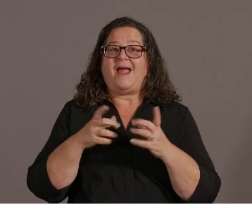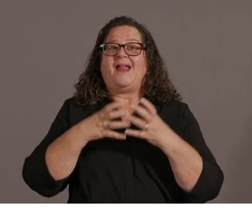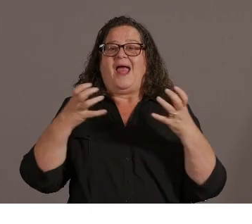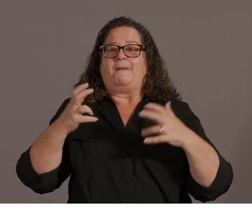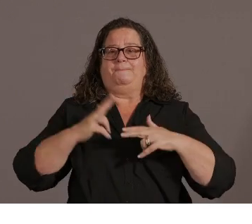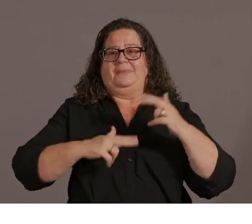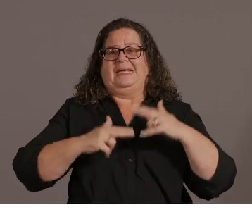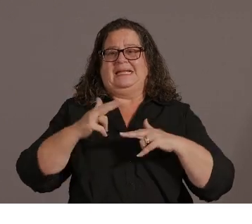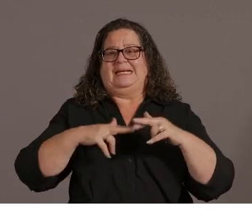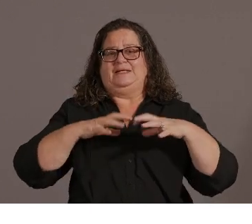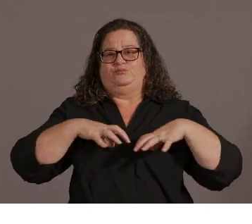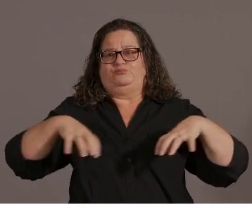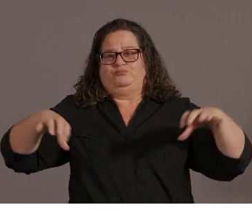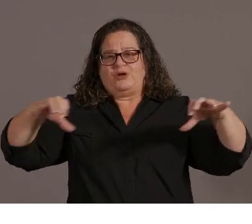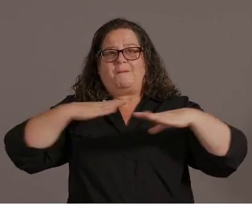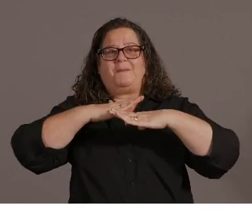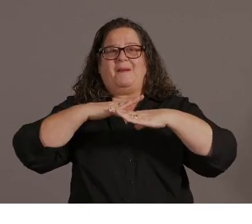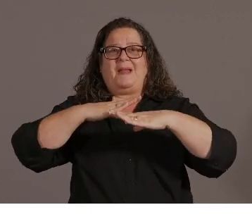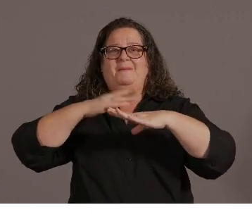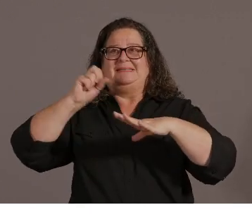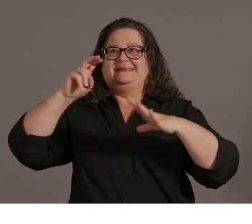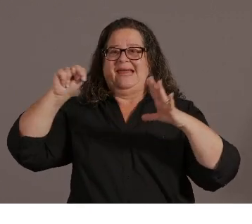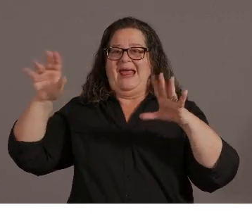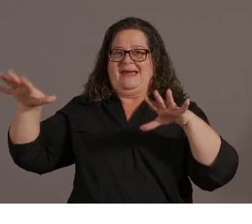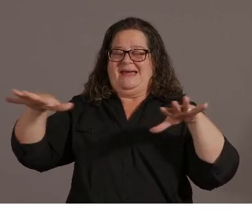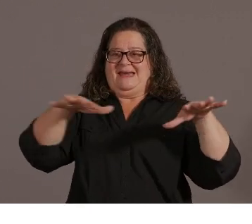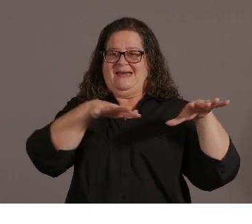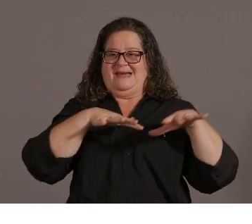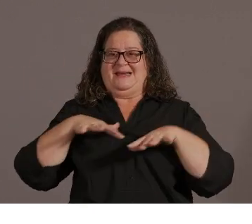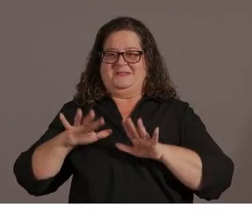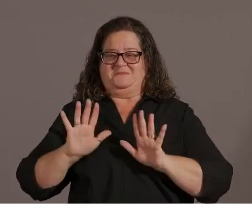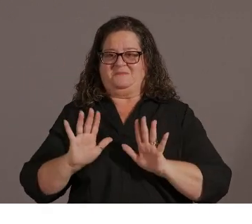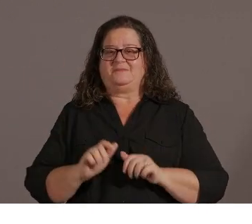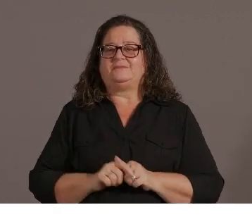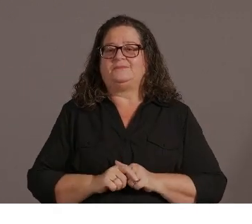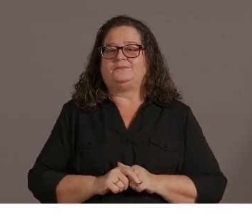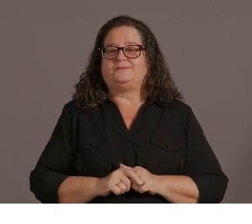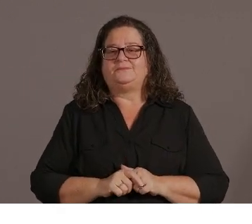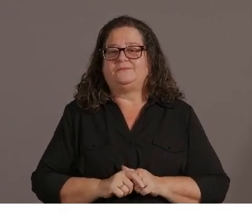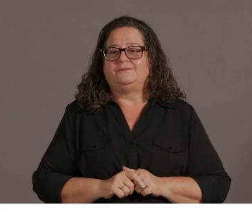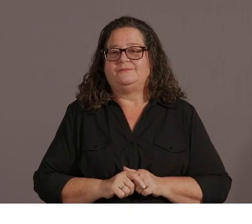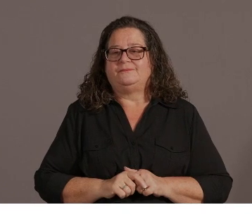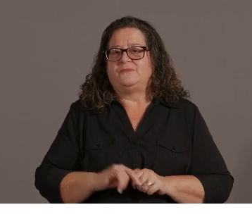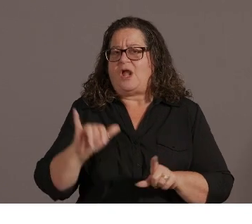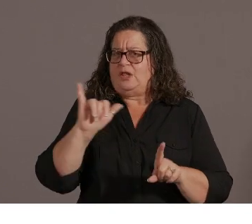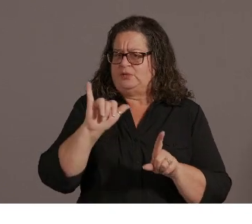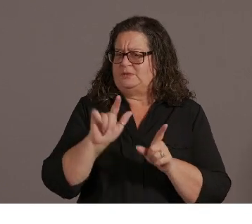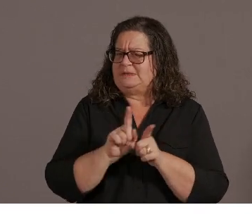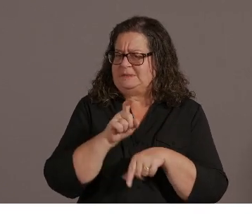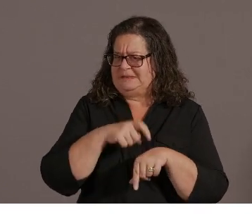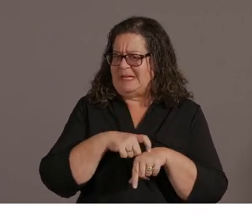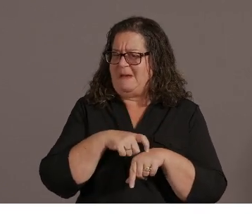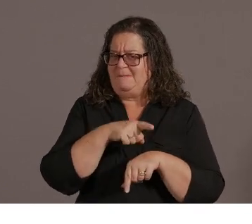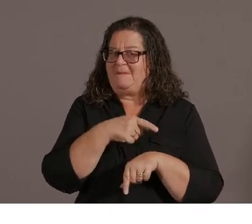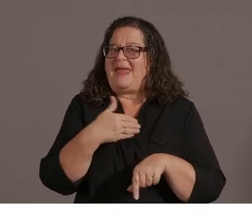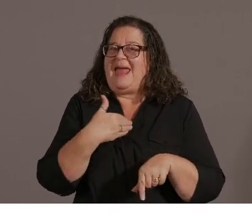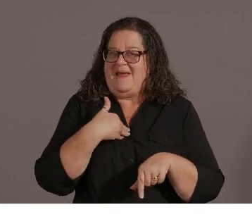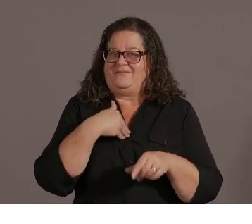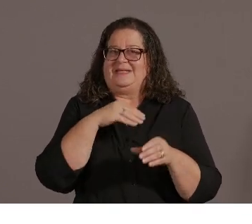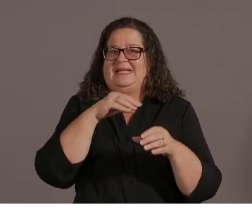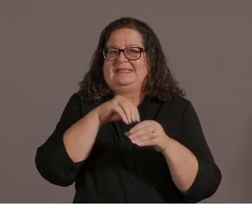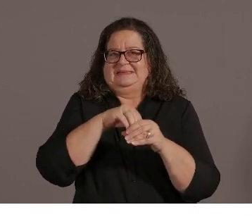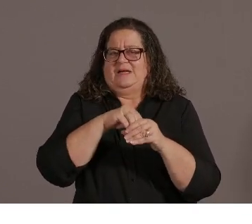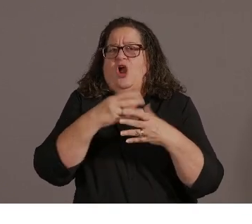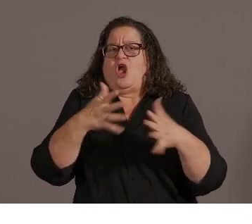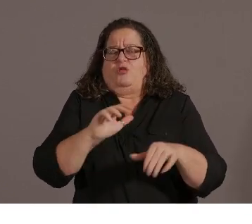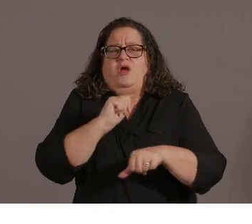keep their people cooler. But they also have a concurrently operating indoor site. And so if we needed to move